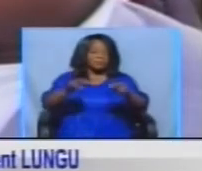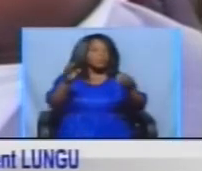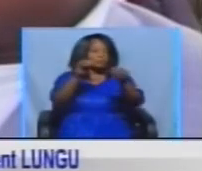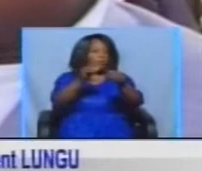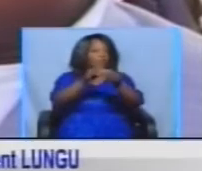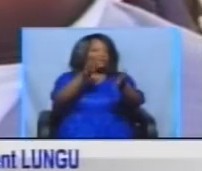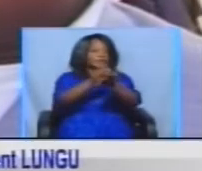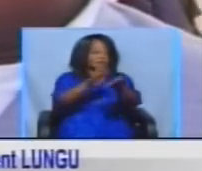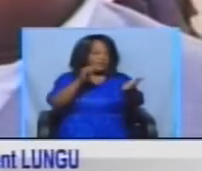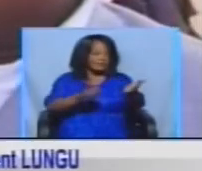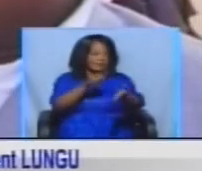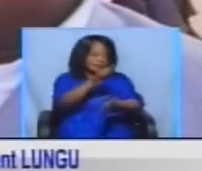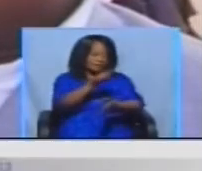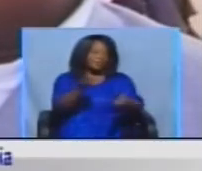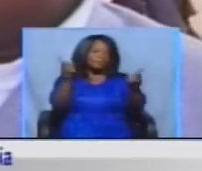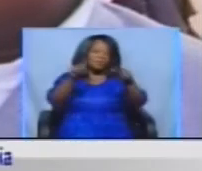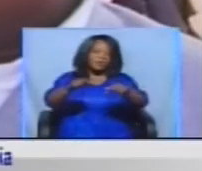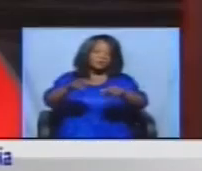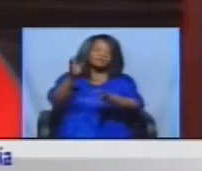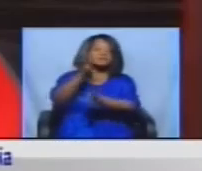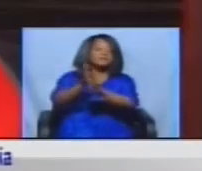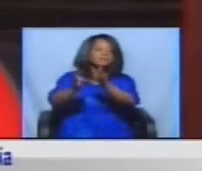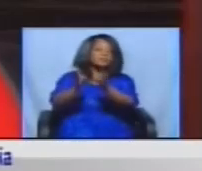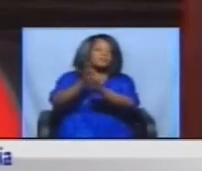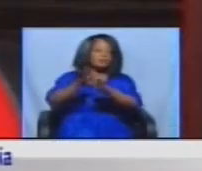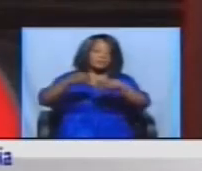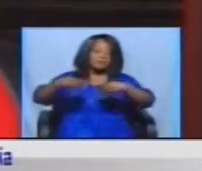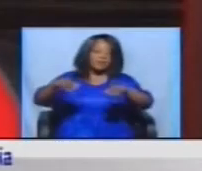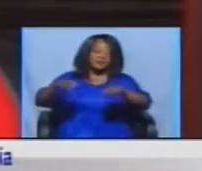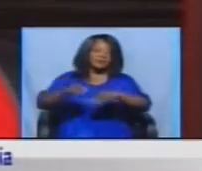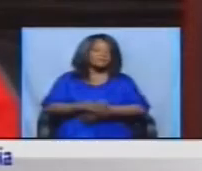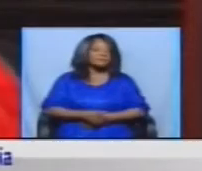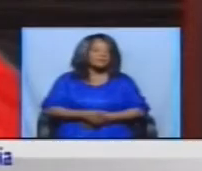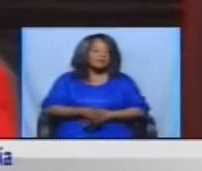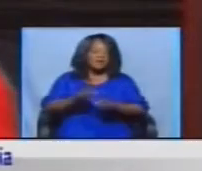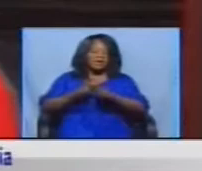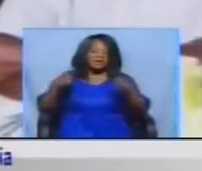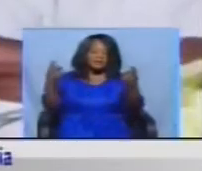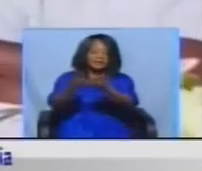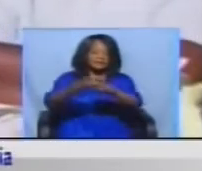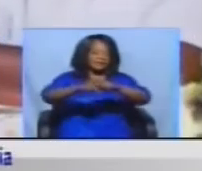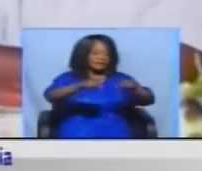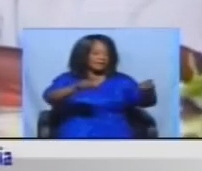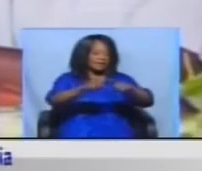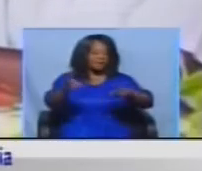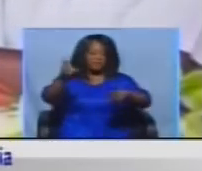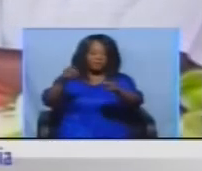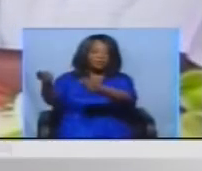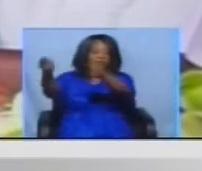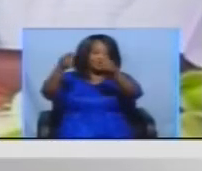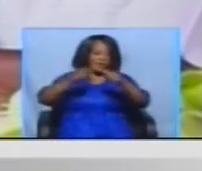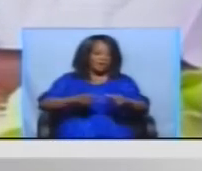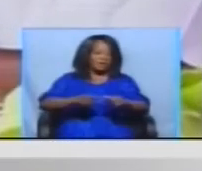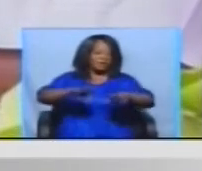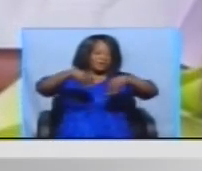kutila abantu wonse aba ma districts ali kanalikana kuti balaisa parapantu no kuombera po ero kabili pali